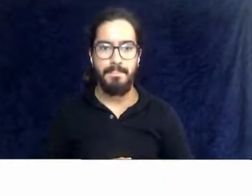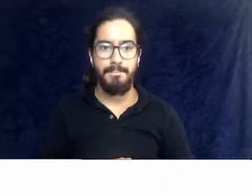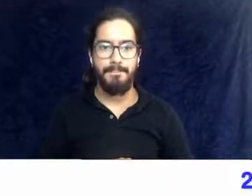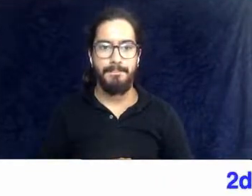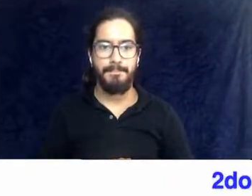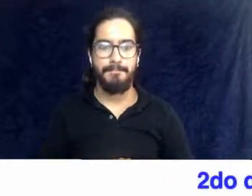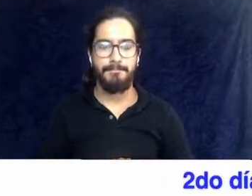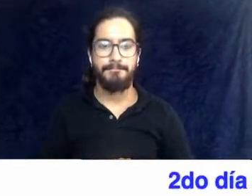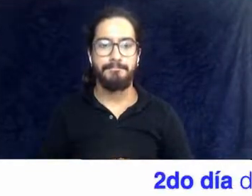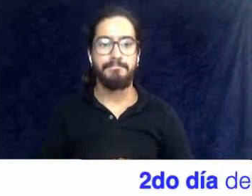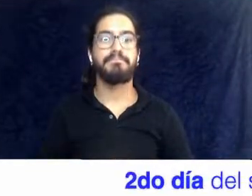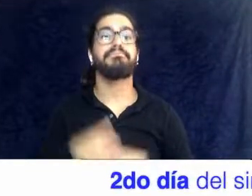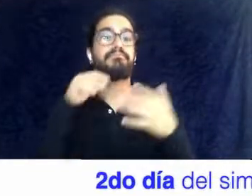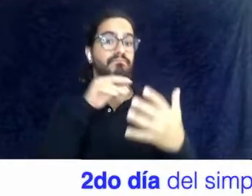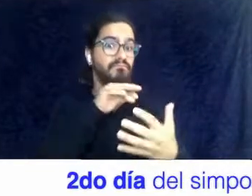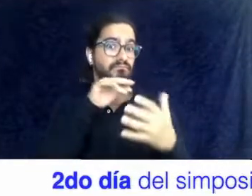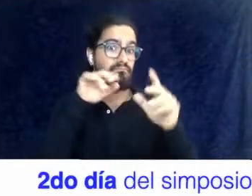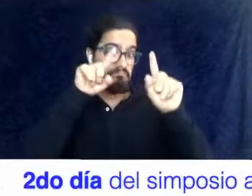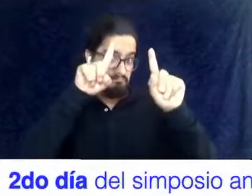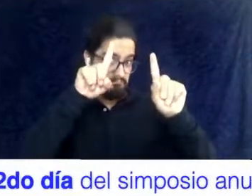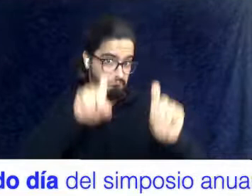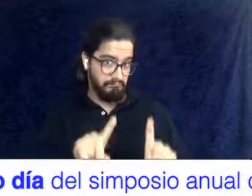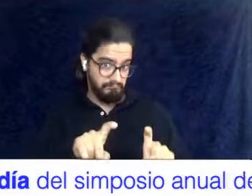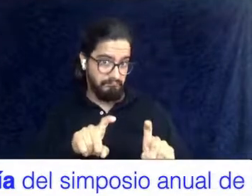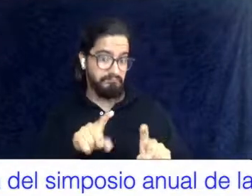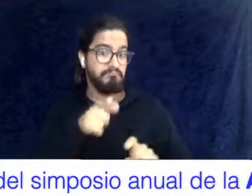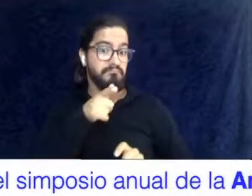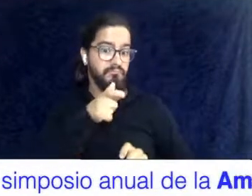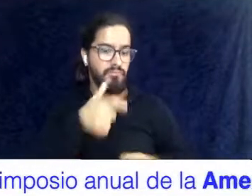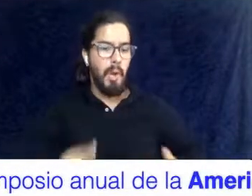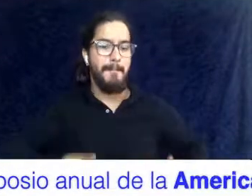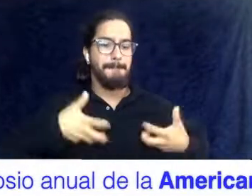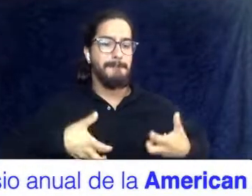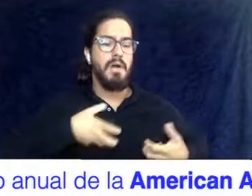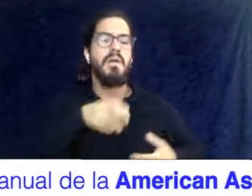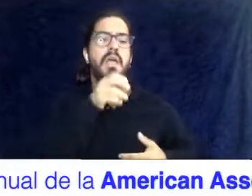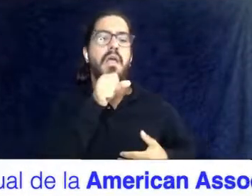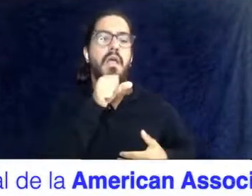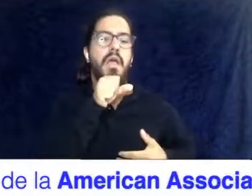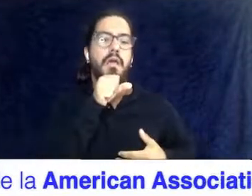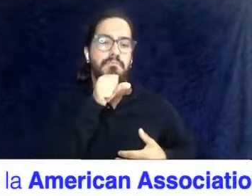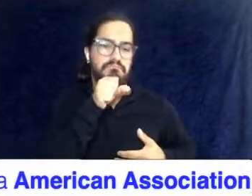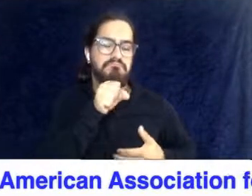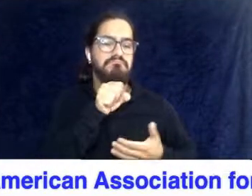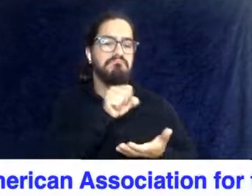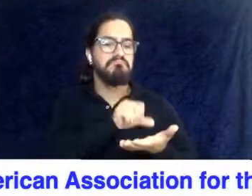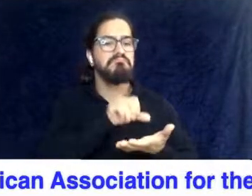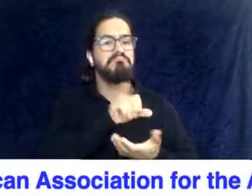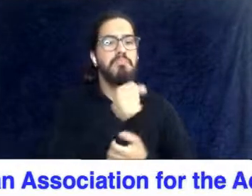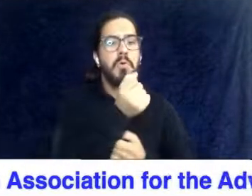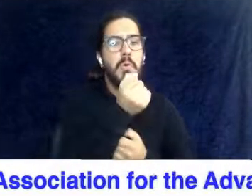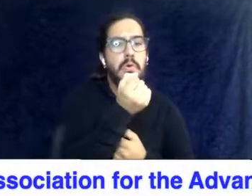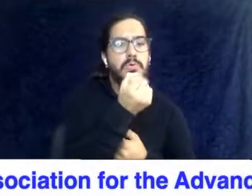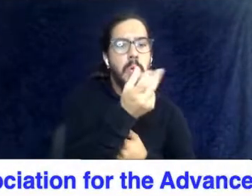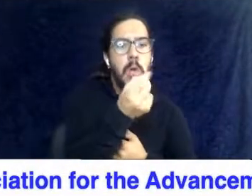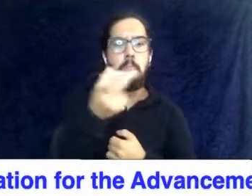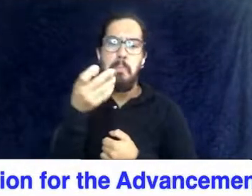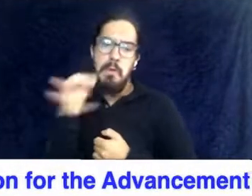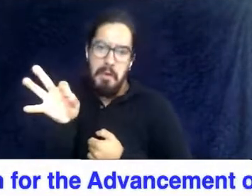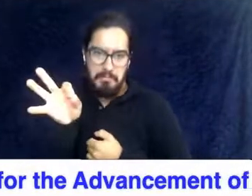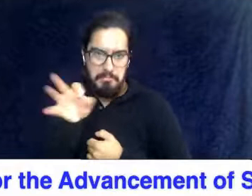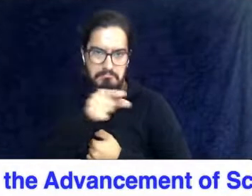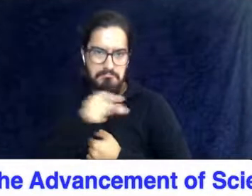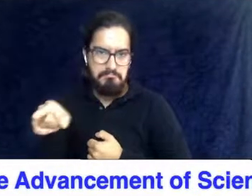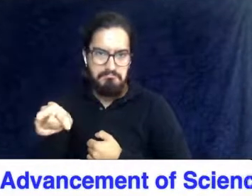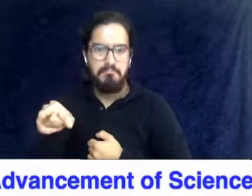Our study was composed of middle-aged rhesus monkeys, and first, we performed a screening to identify the